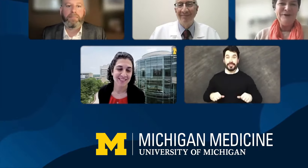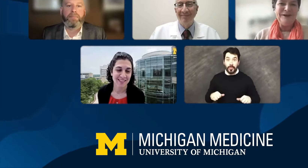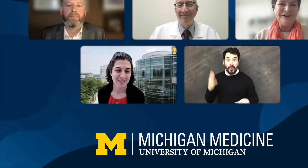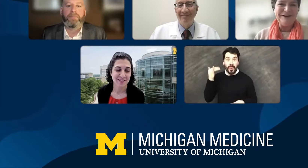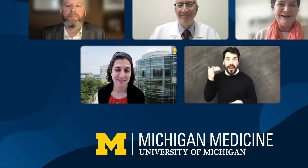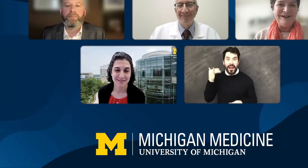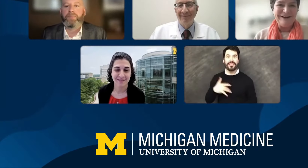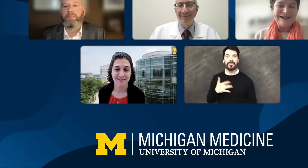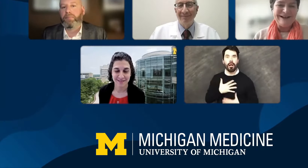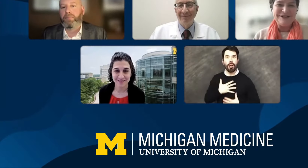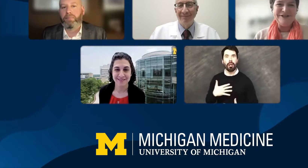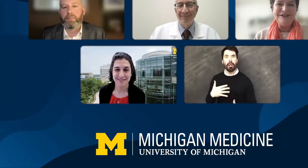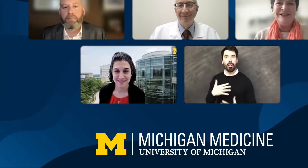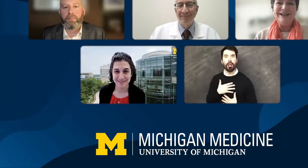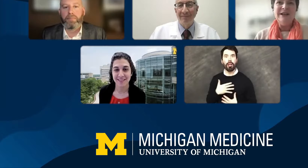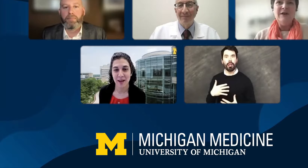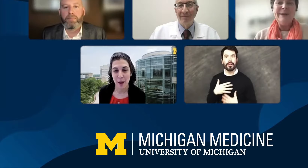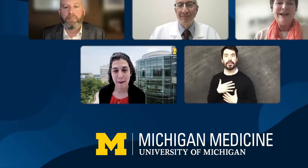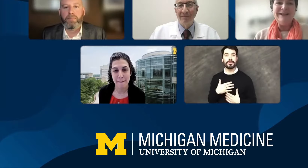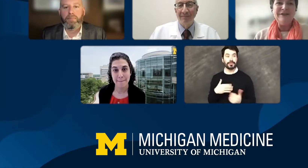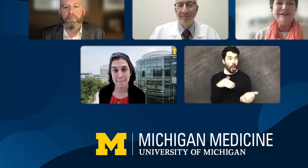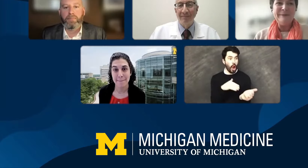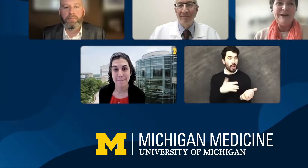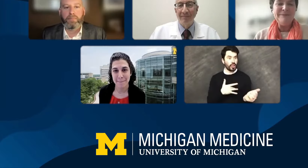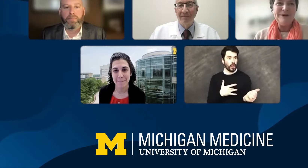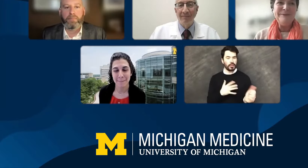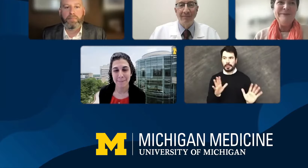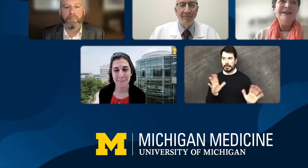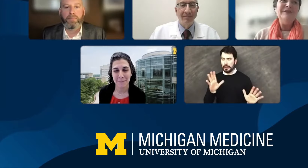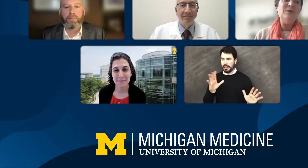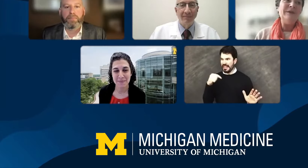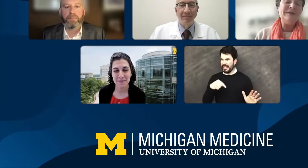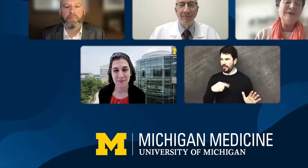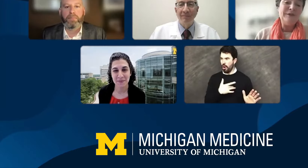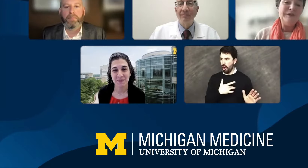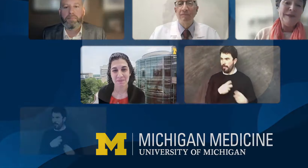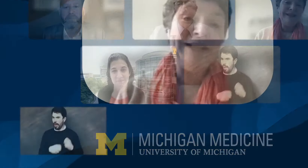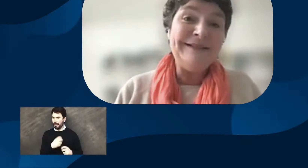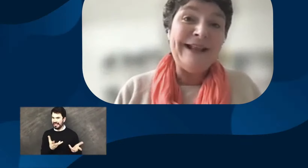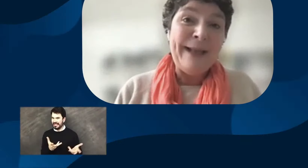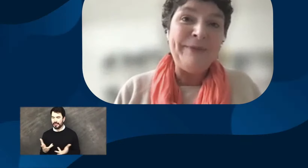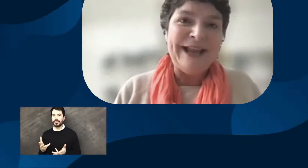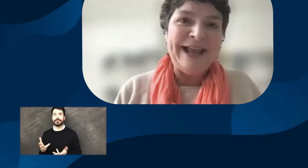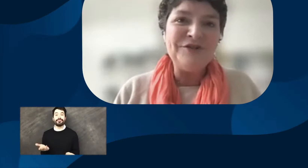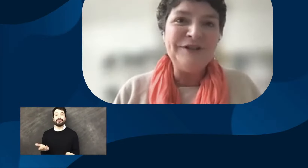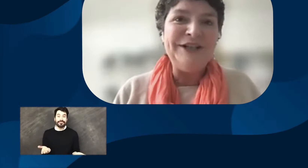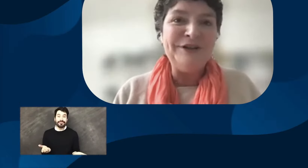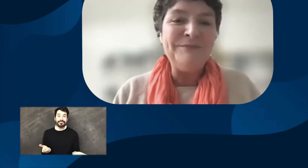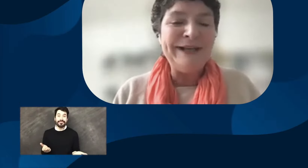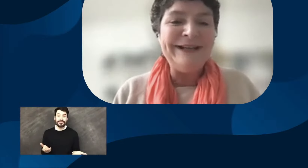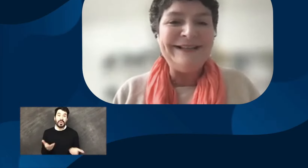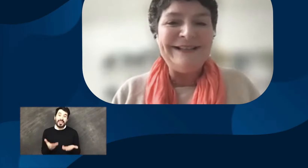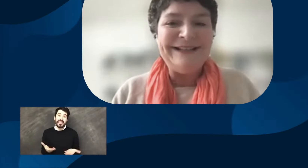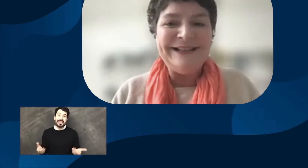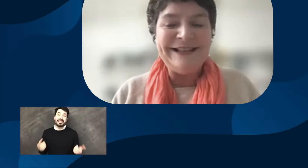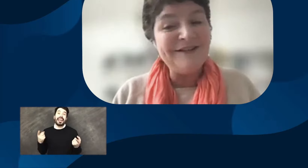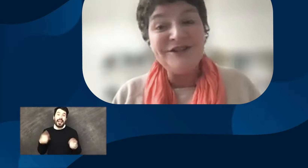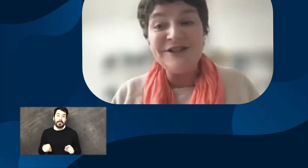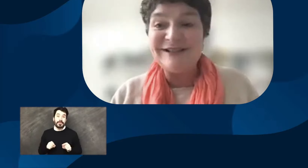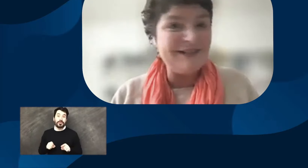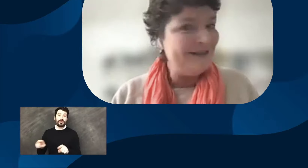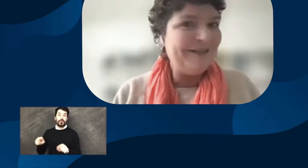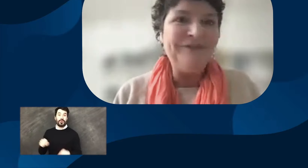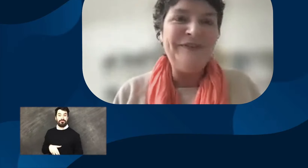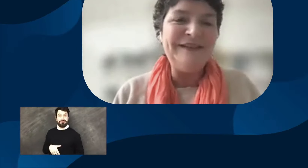you are a heart doctor, you're like, oh my God, could this be a heart problem? So there's some things that happen naturally during pregnancy that